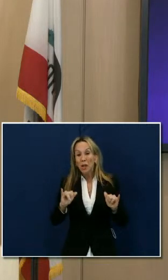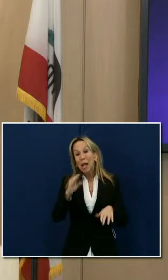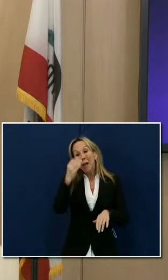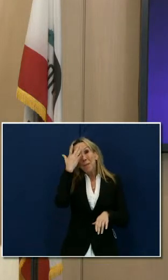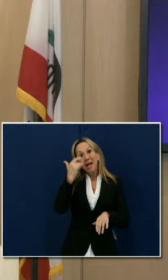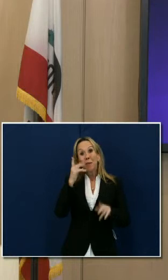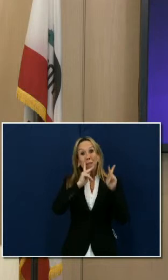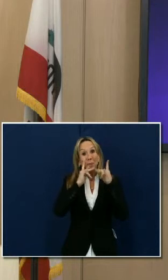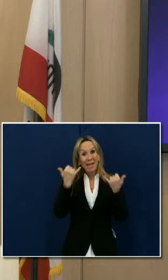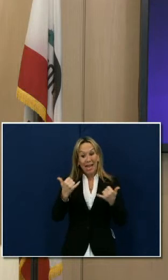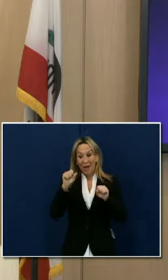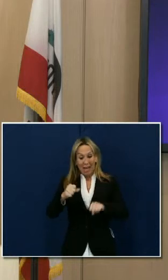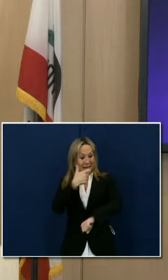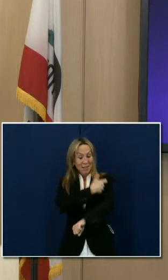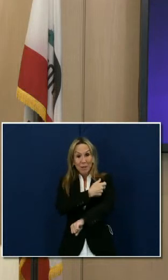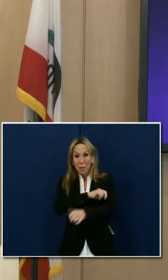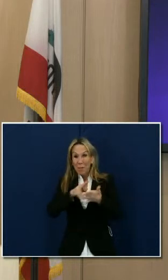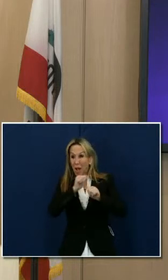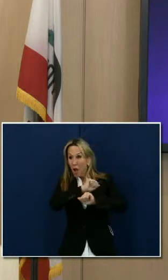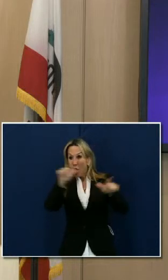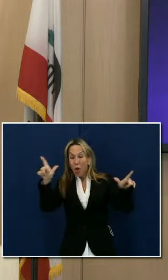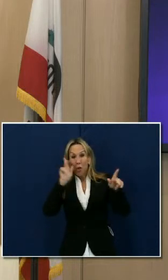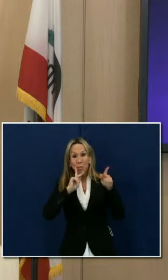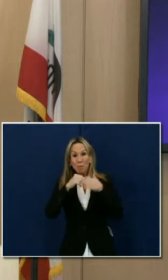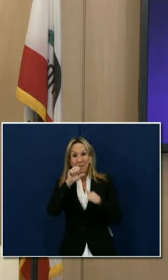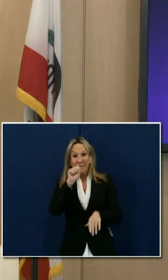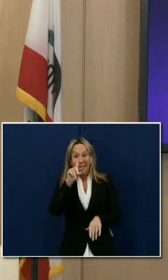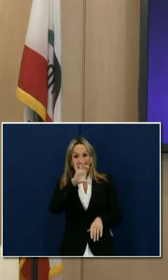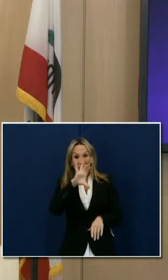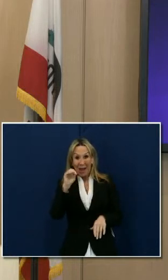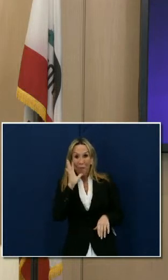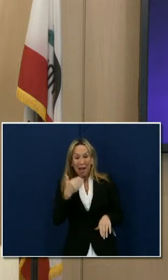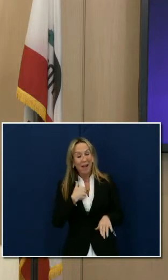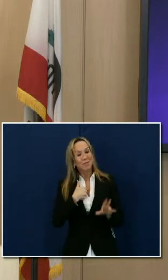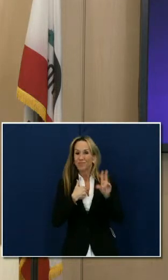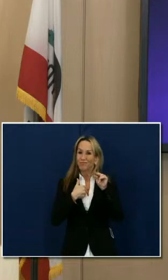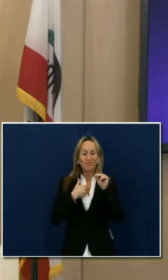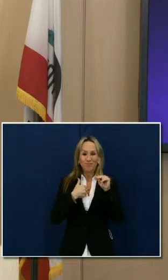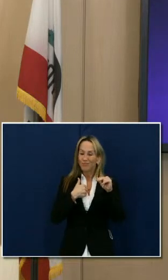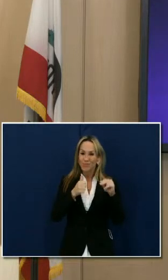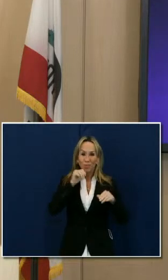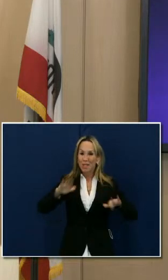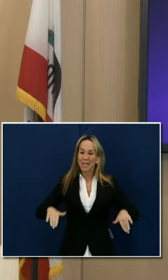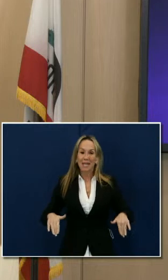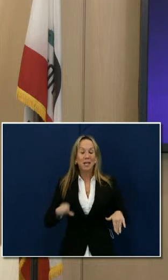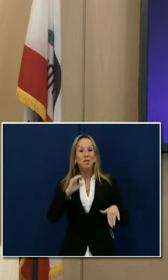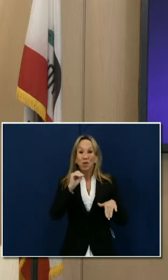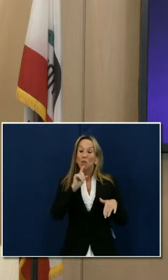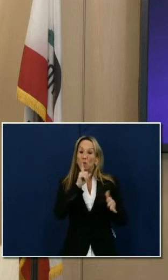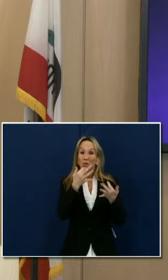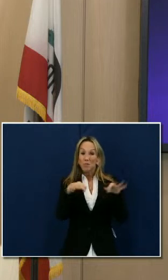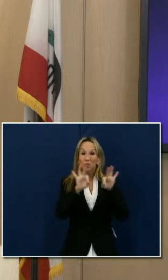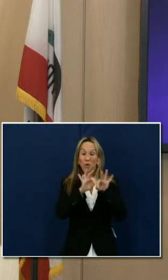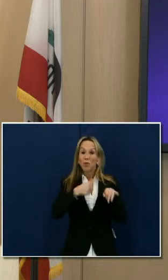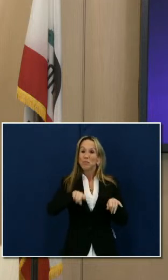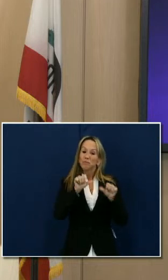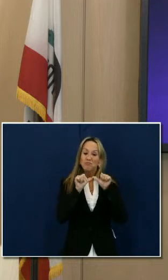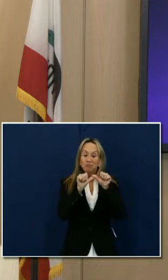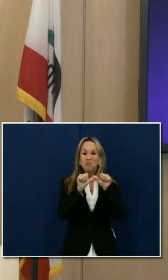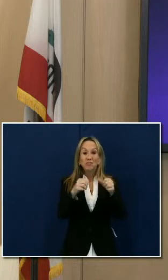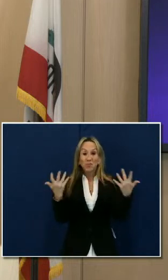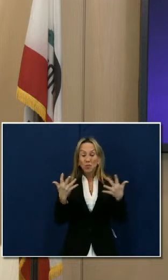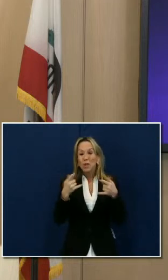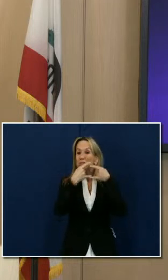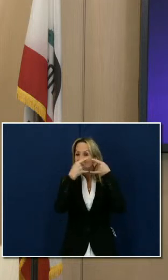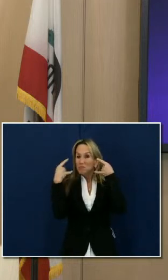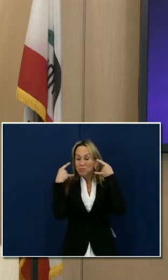be enough to reach all people in the county. So it remains essential that all of us continue to do our part by continuing